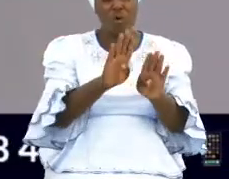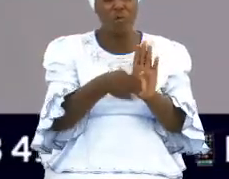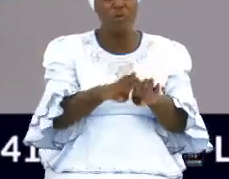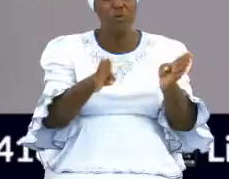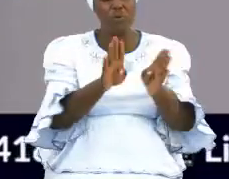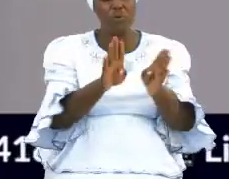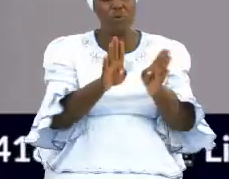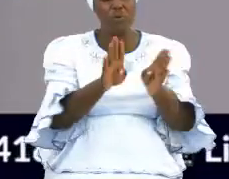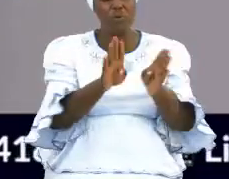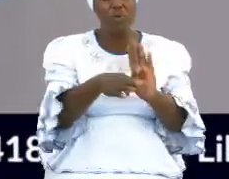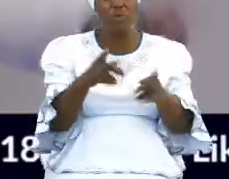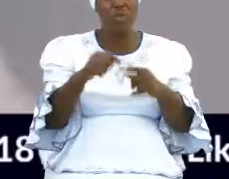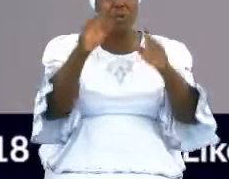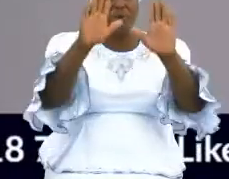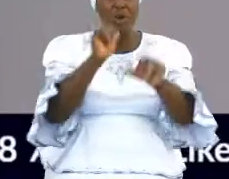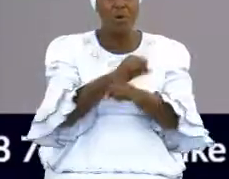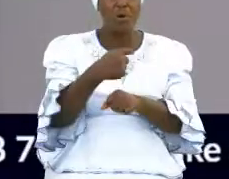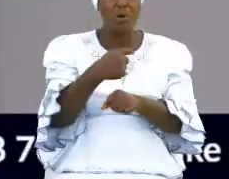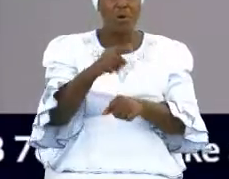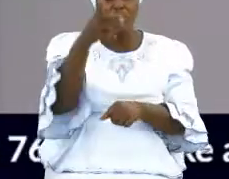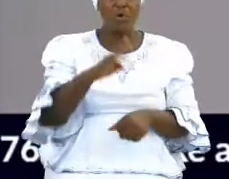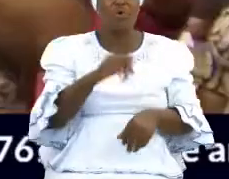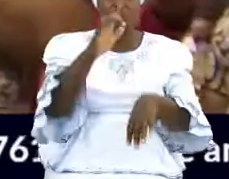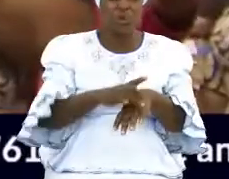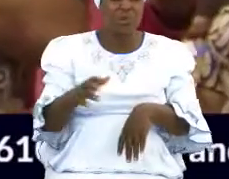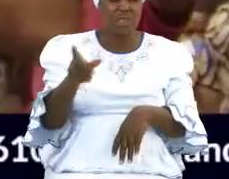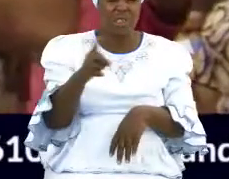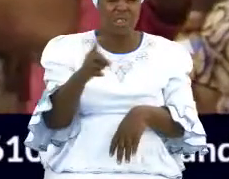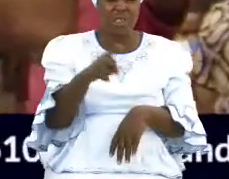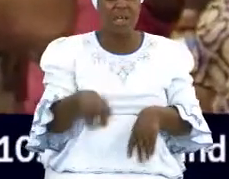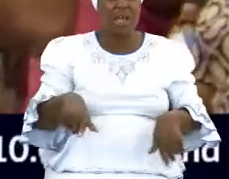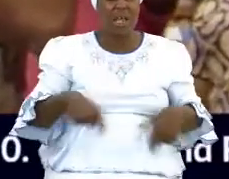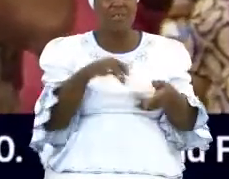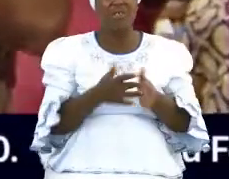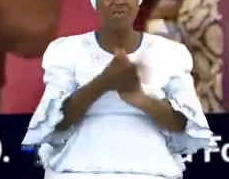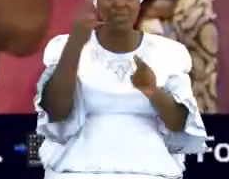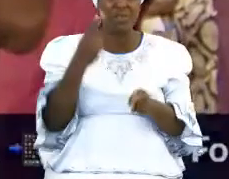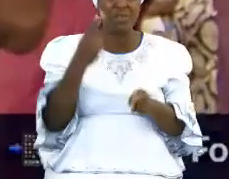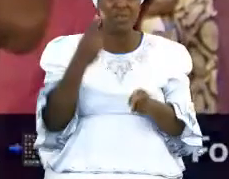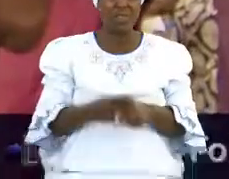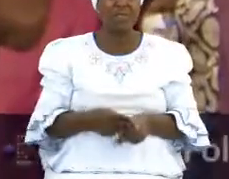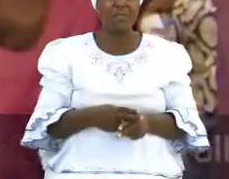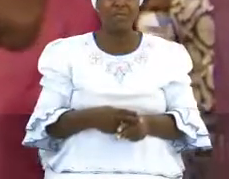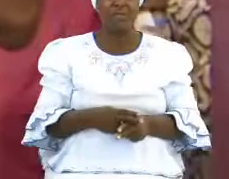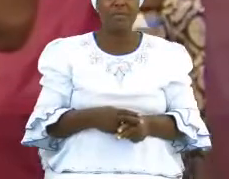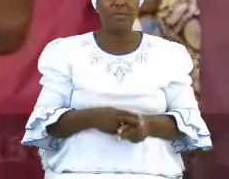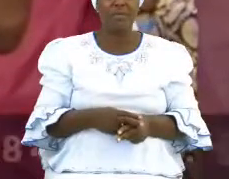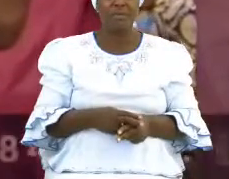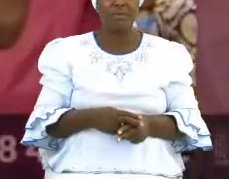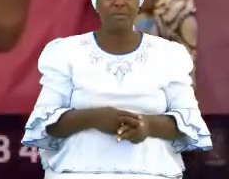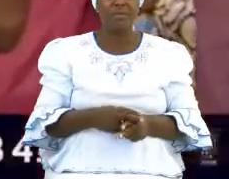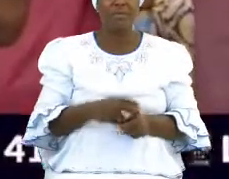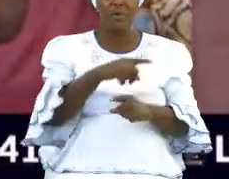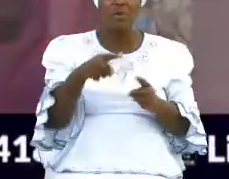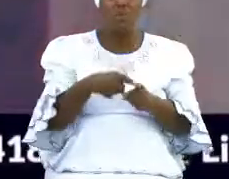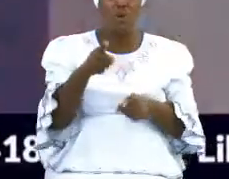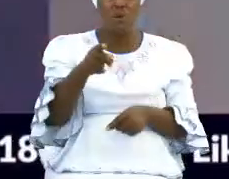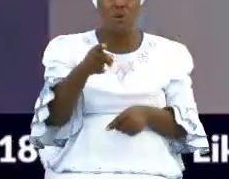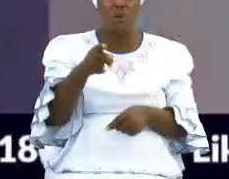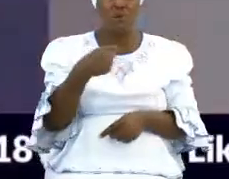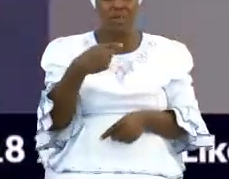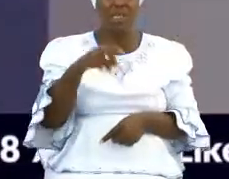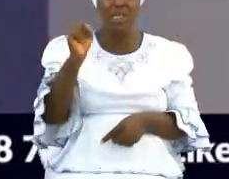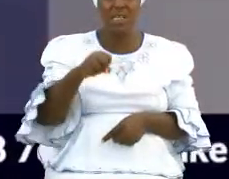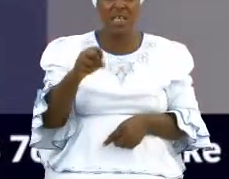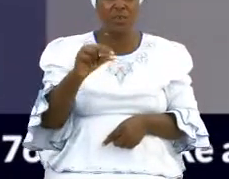of God. Touch their lives in Jesus' name. When you say yes, no